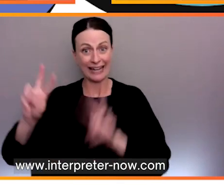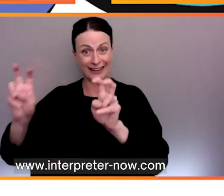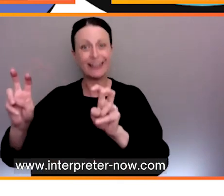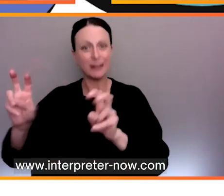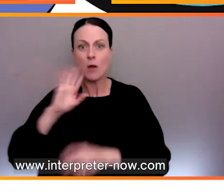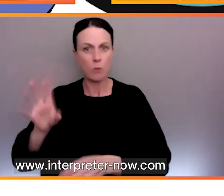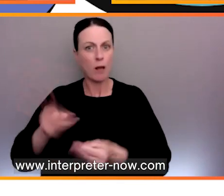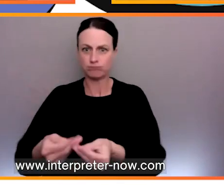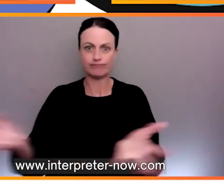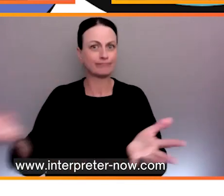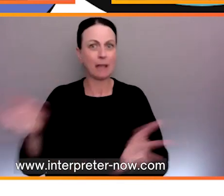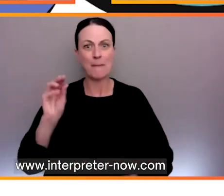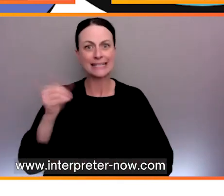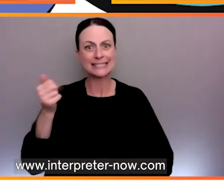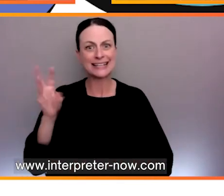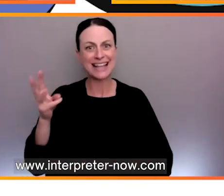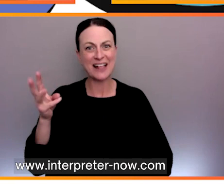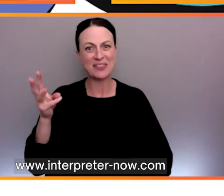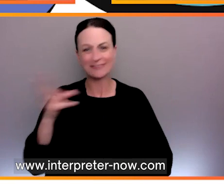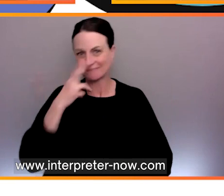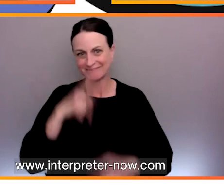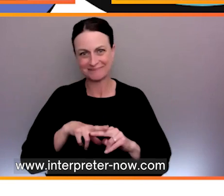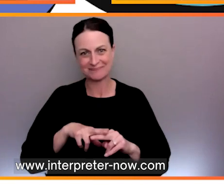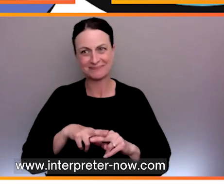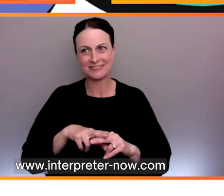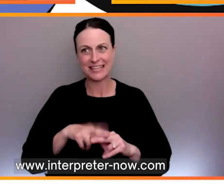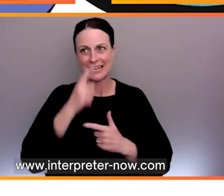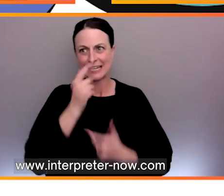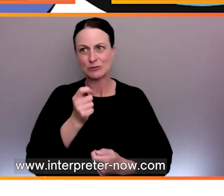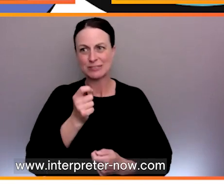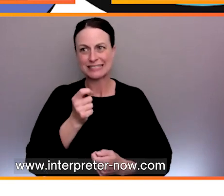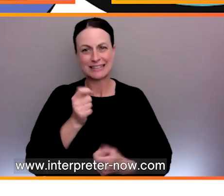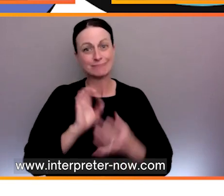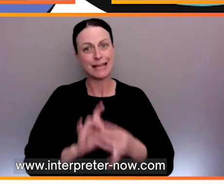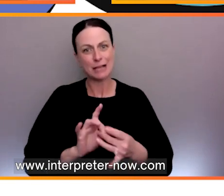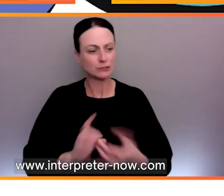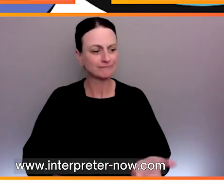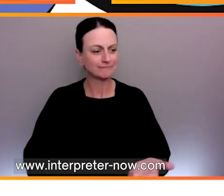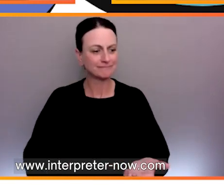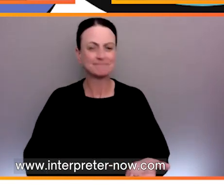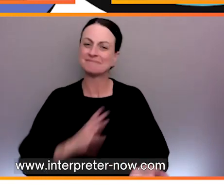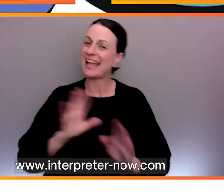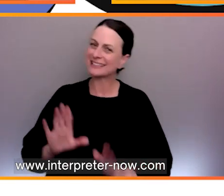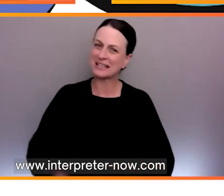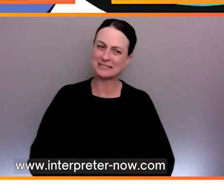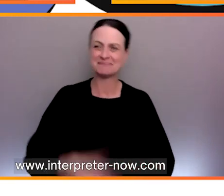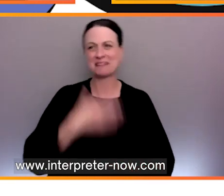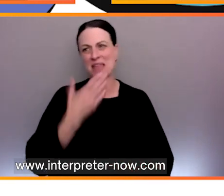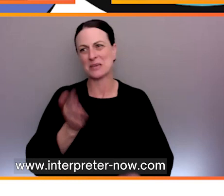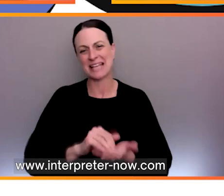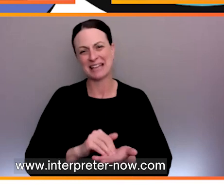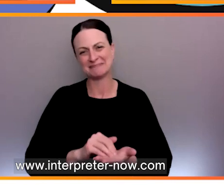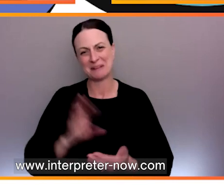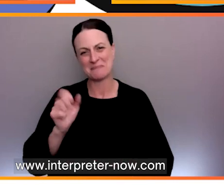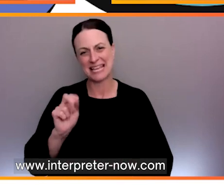that will be a really fun and interesting way to connect as well. Excellent. Thank you again, Megan. I appreciate